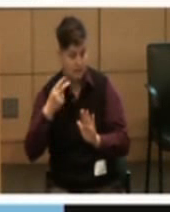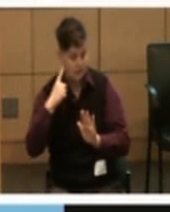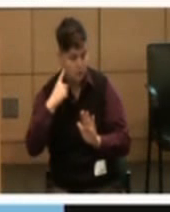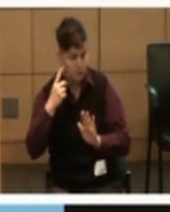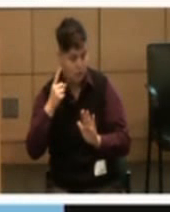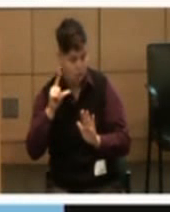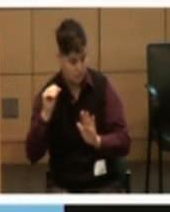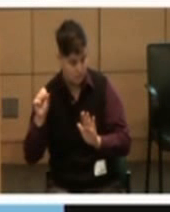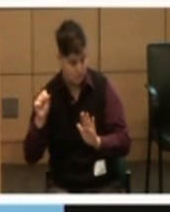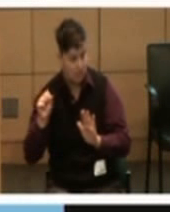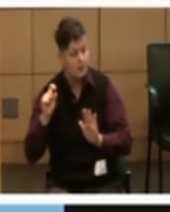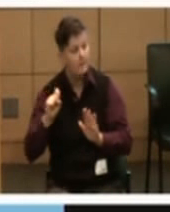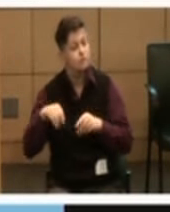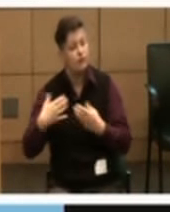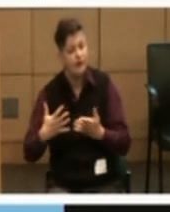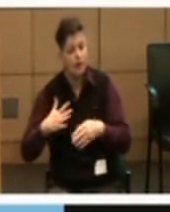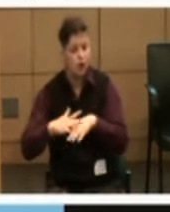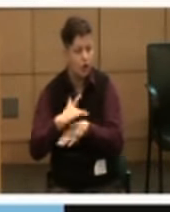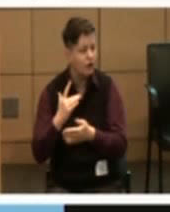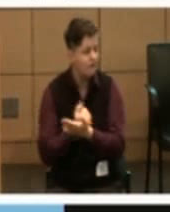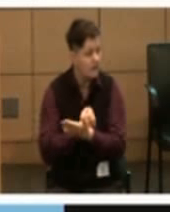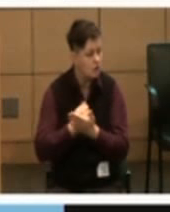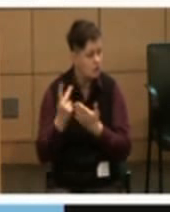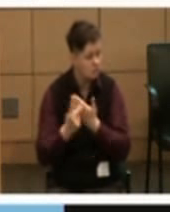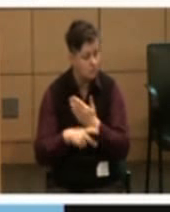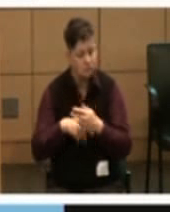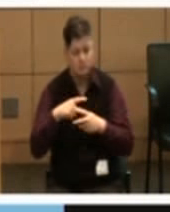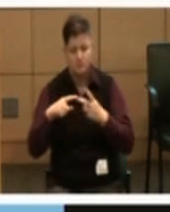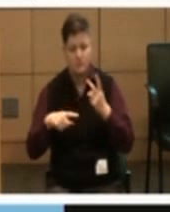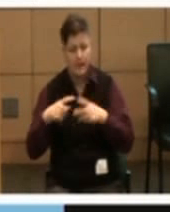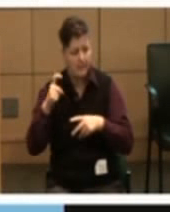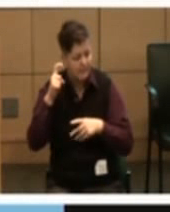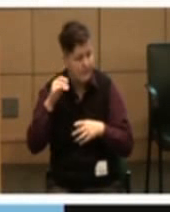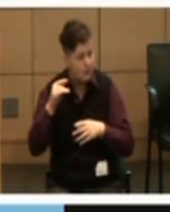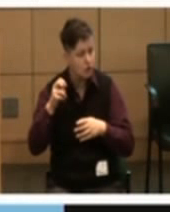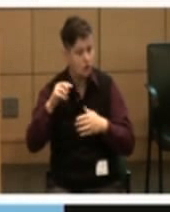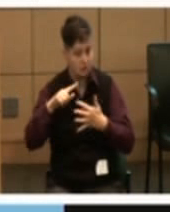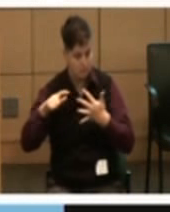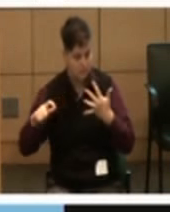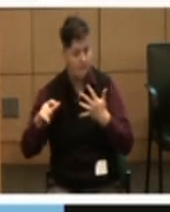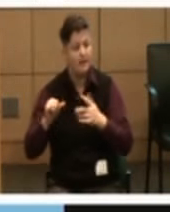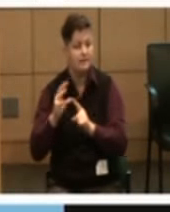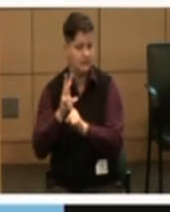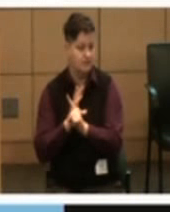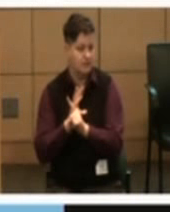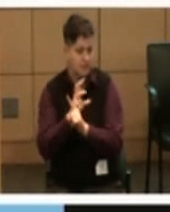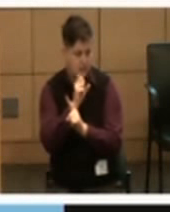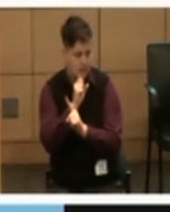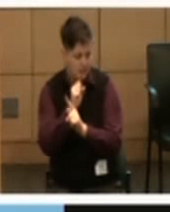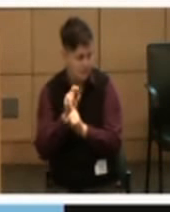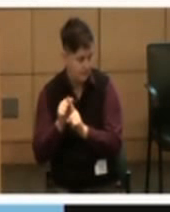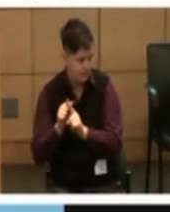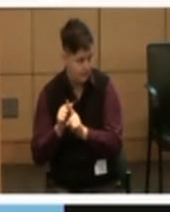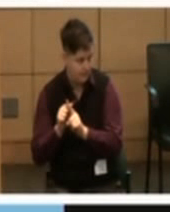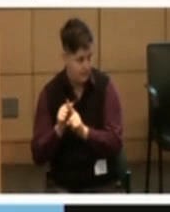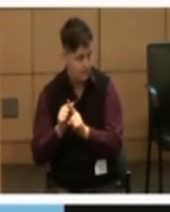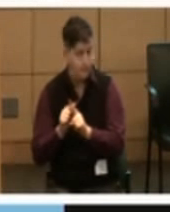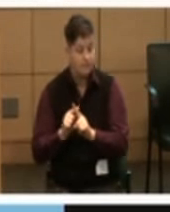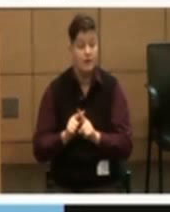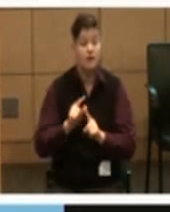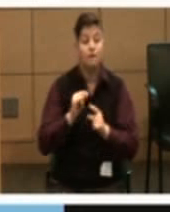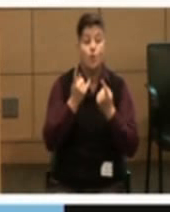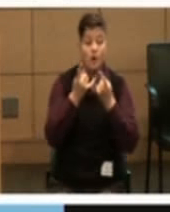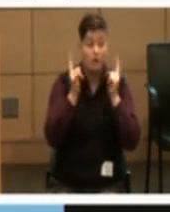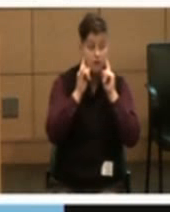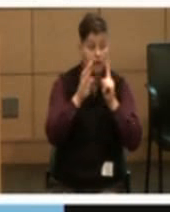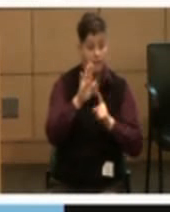early intervention services through amplification and other means by 6 months of age. And for children with bilateral hearing loss,